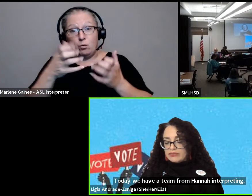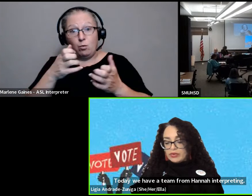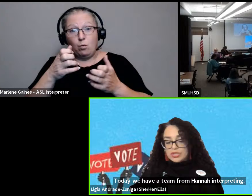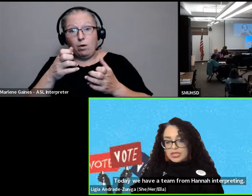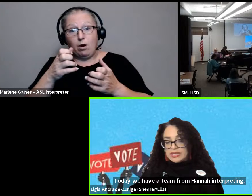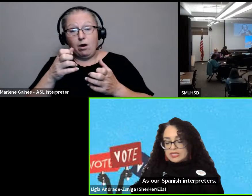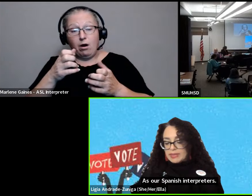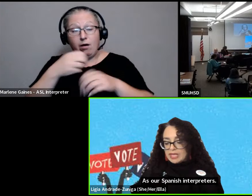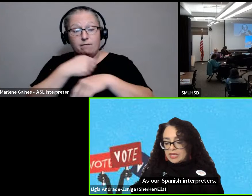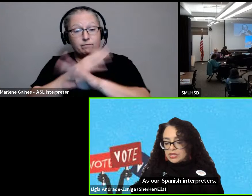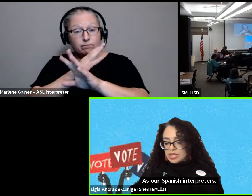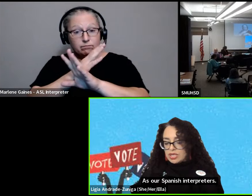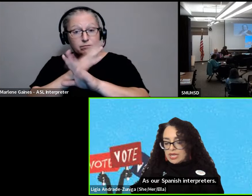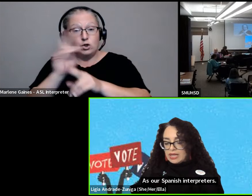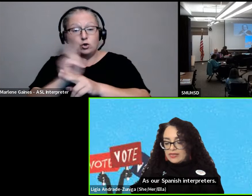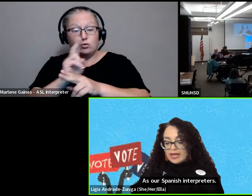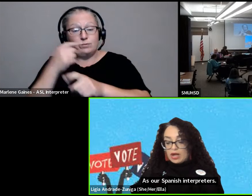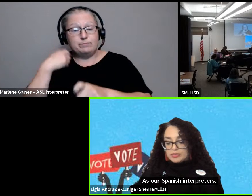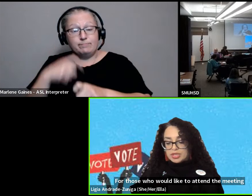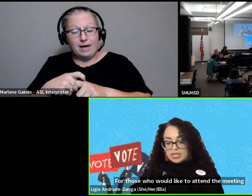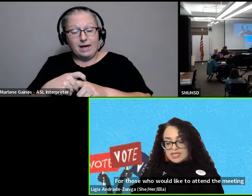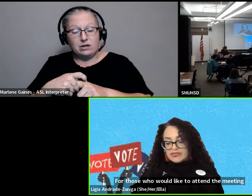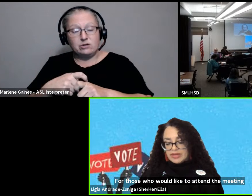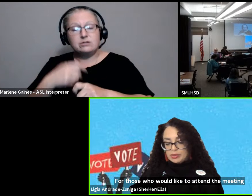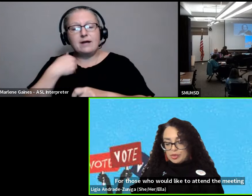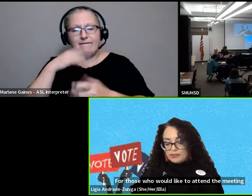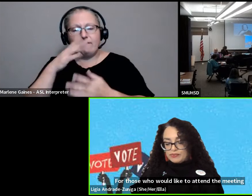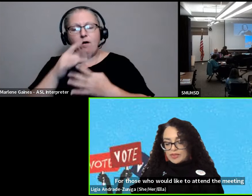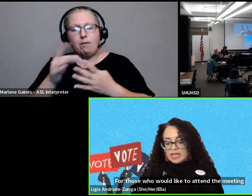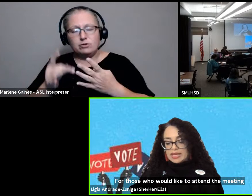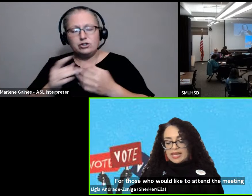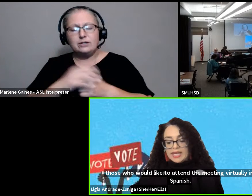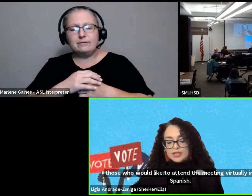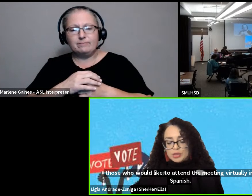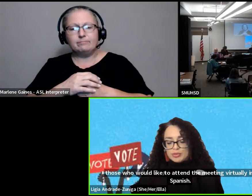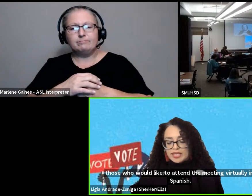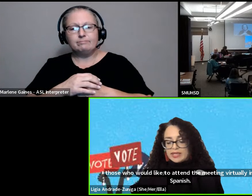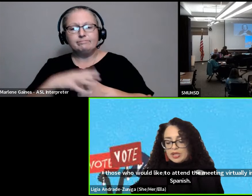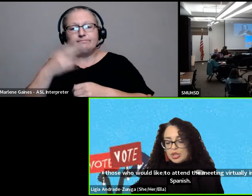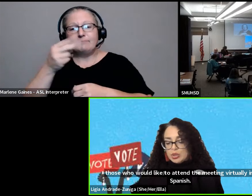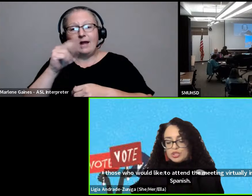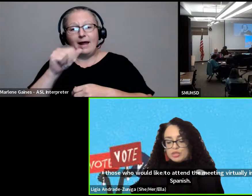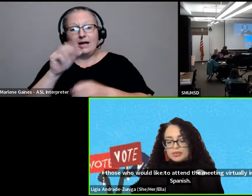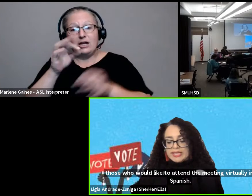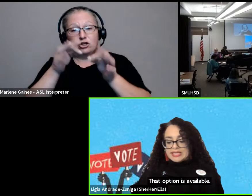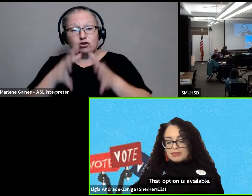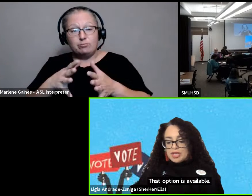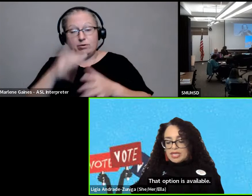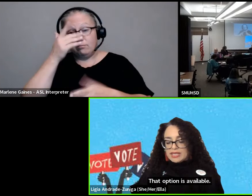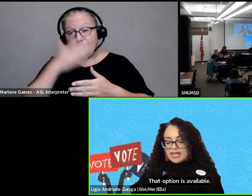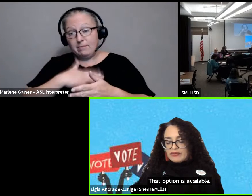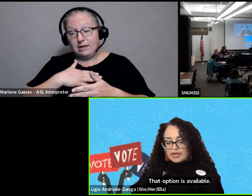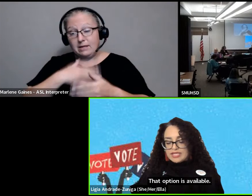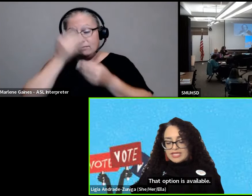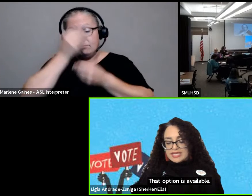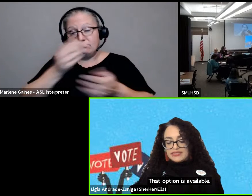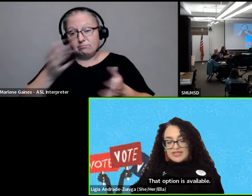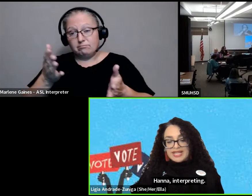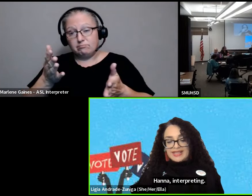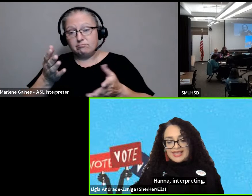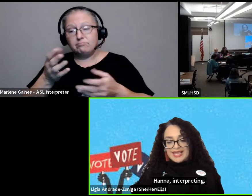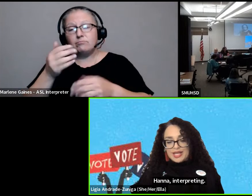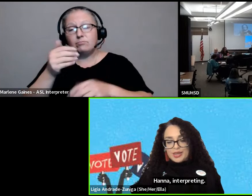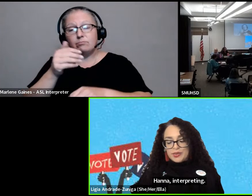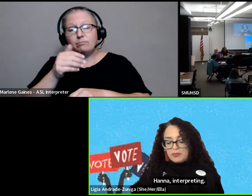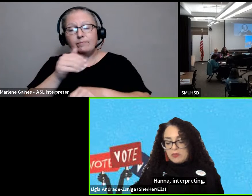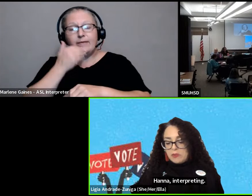the meeting virtually in Spanish, that option is available. Hannah Interpreting, would you please communicate that for us this